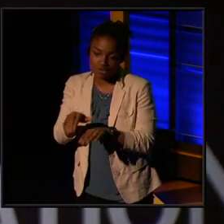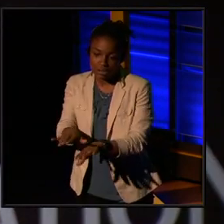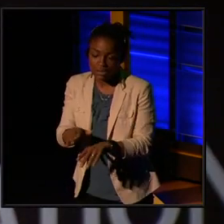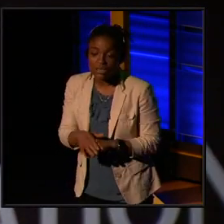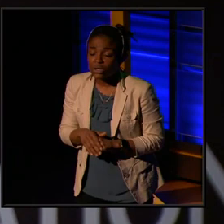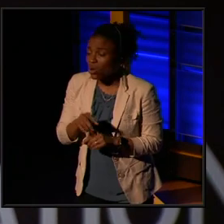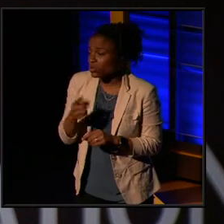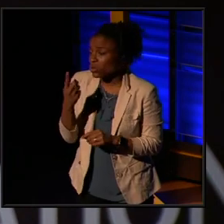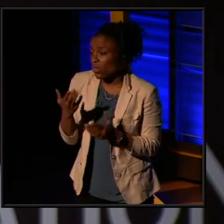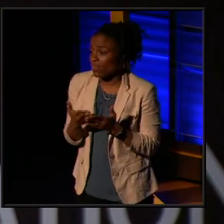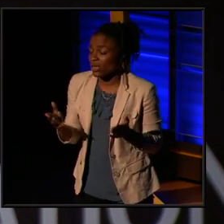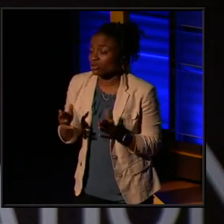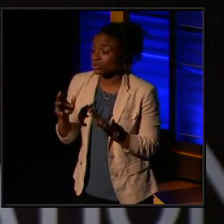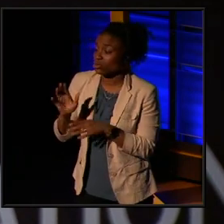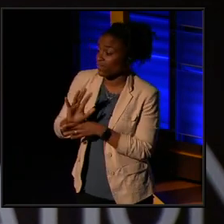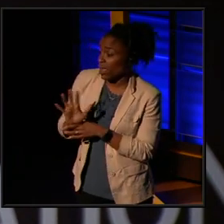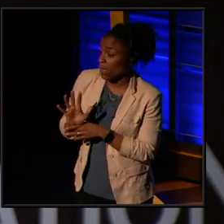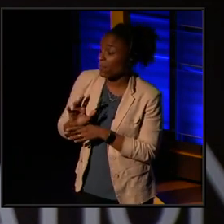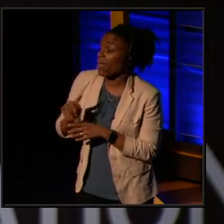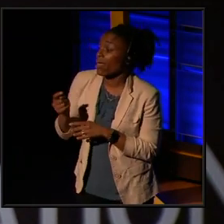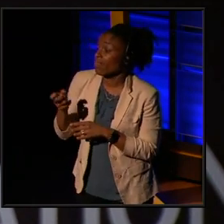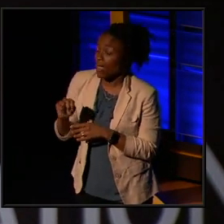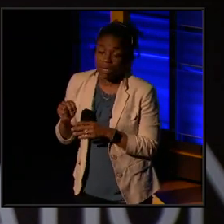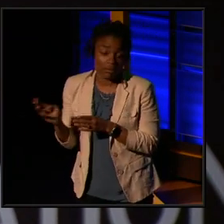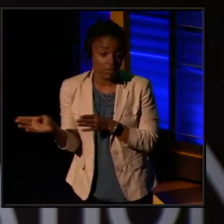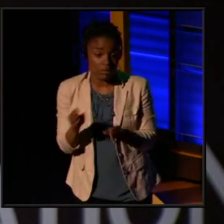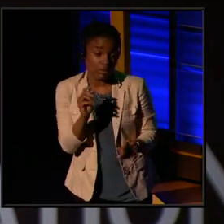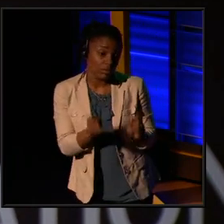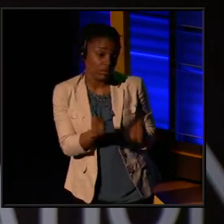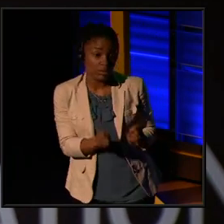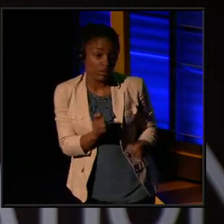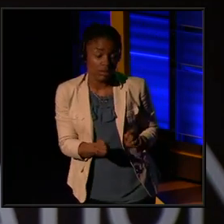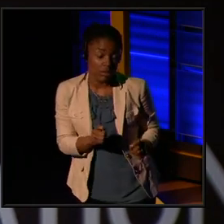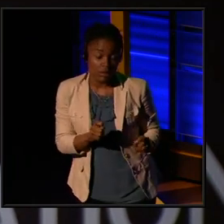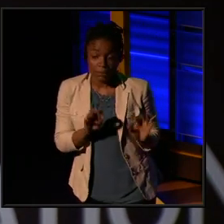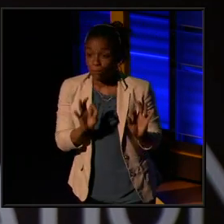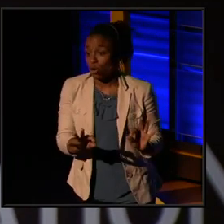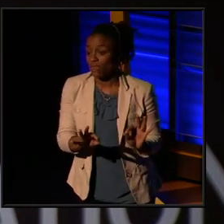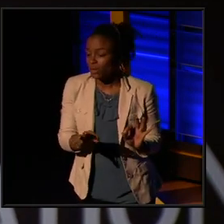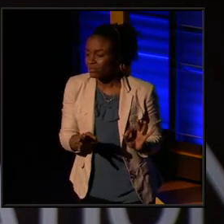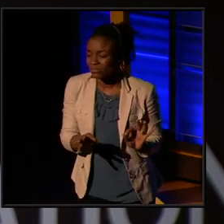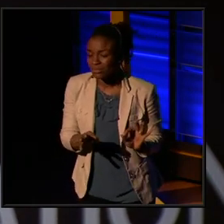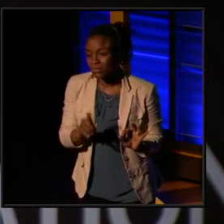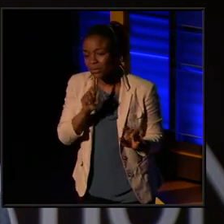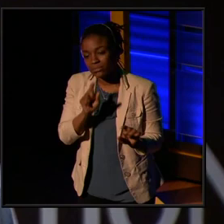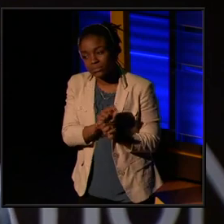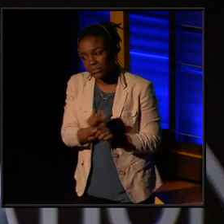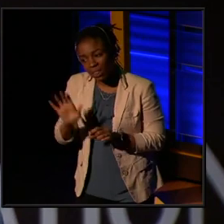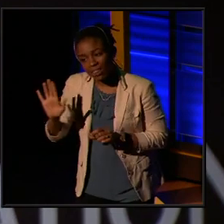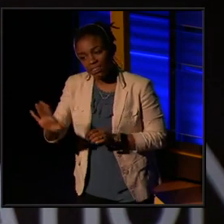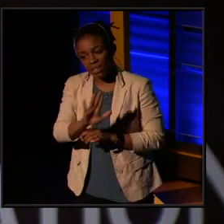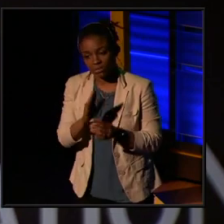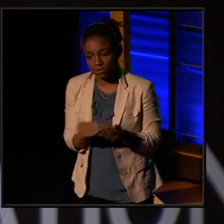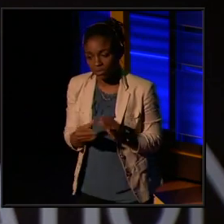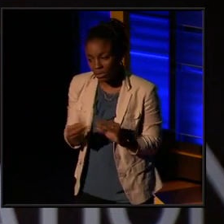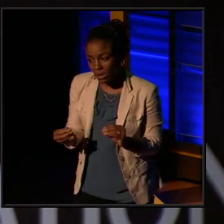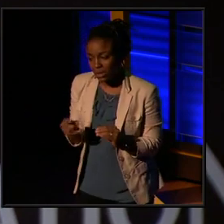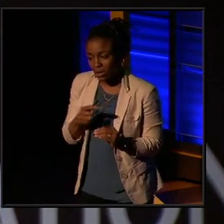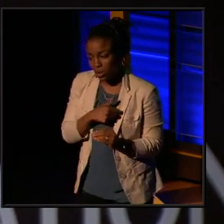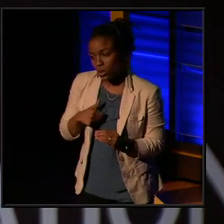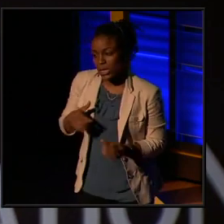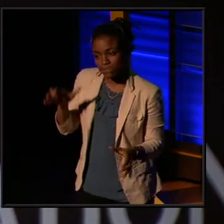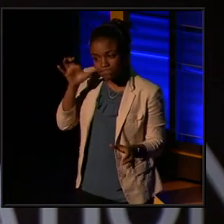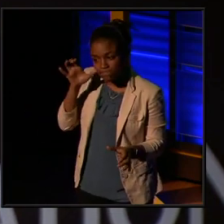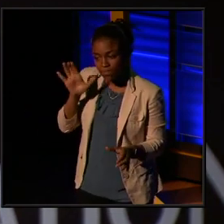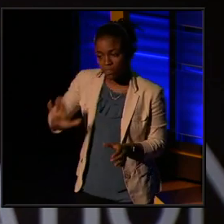in and film and go and then come back with a polished film, but really, it's their story. Mm-hmm. We're there to listen, to understand how they view